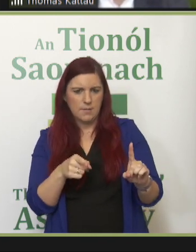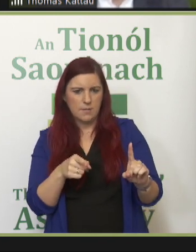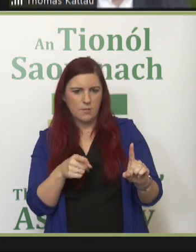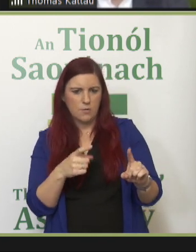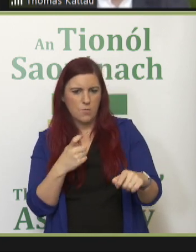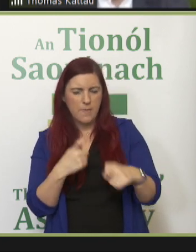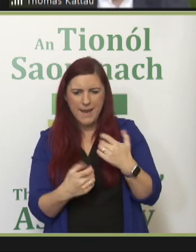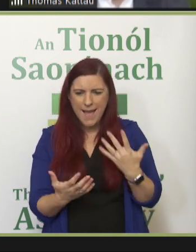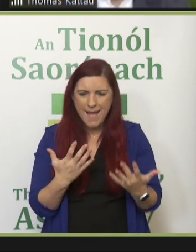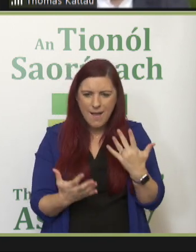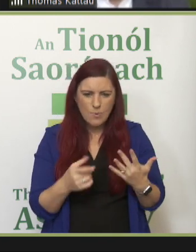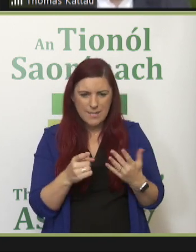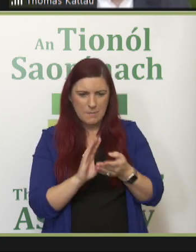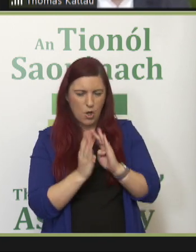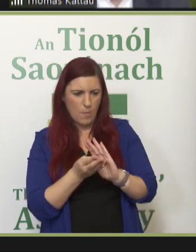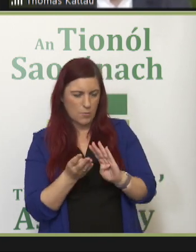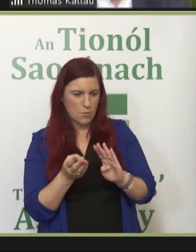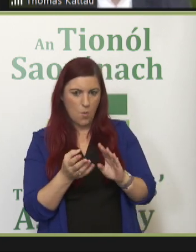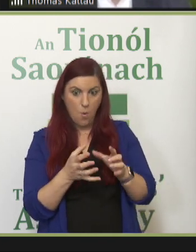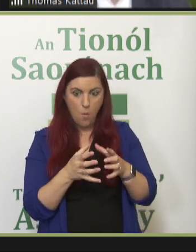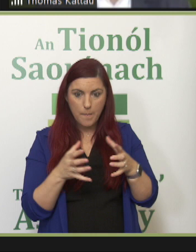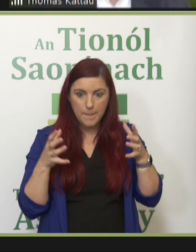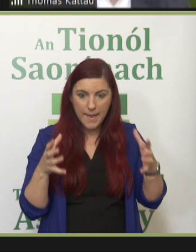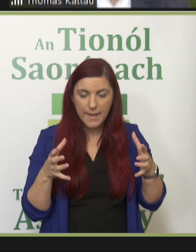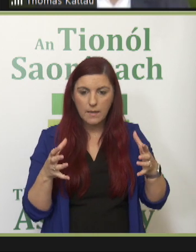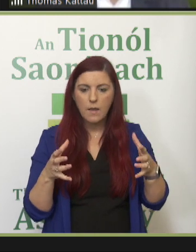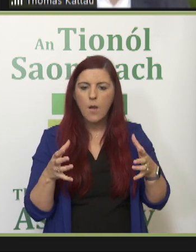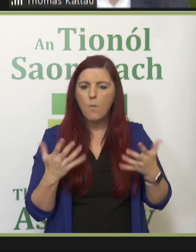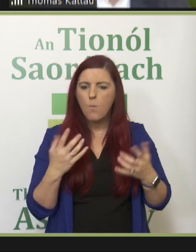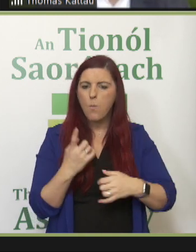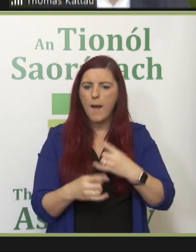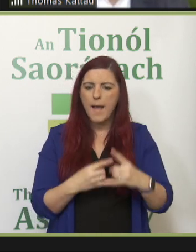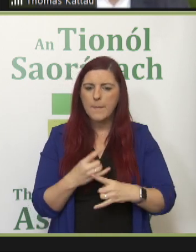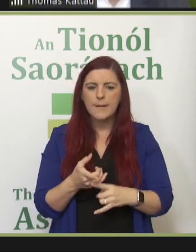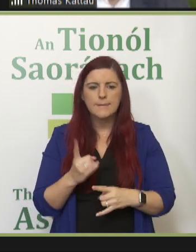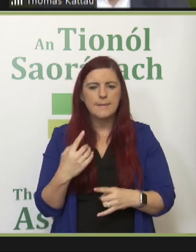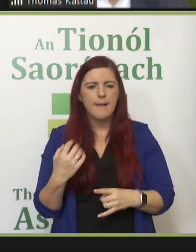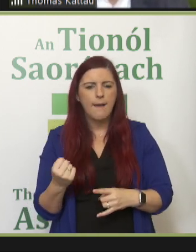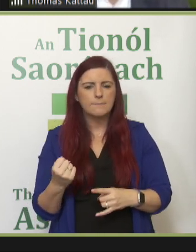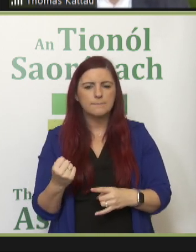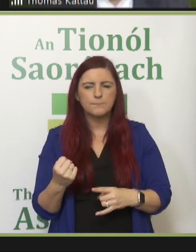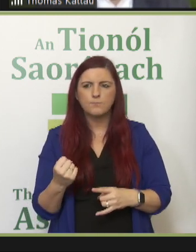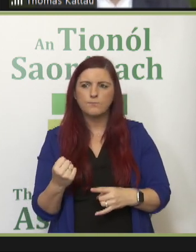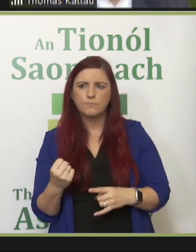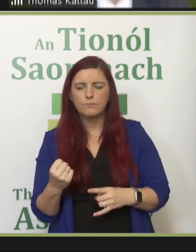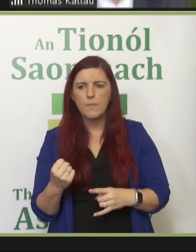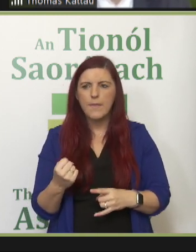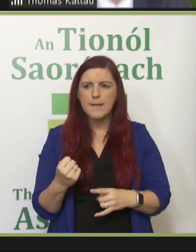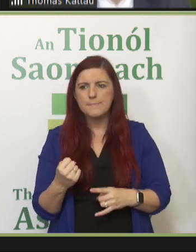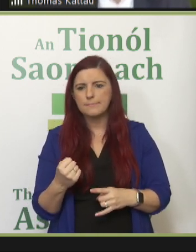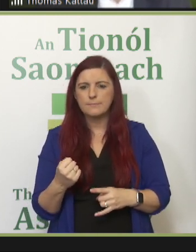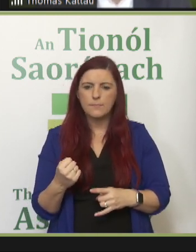this prominence? Well, first of all, there has been more awareness and understanding about